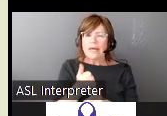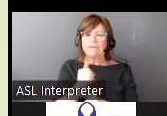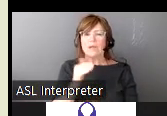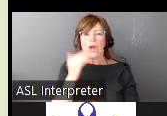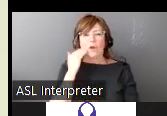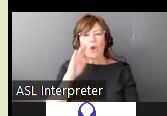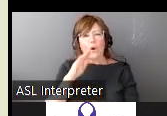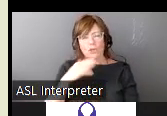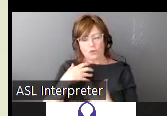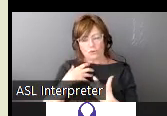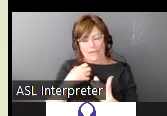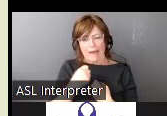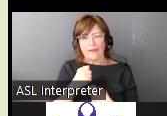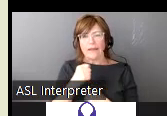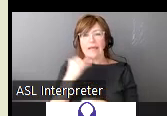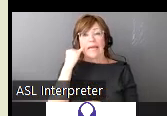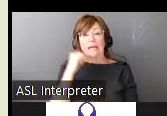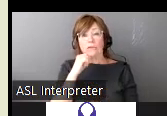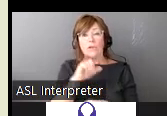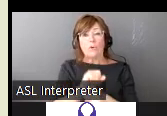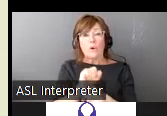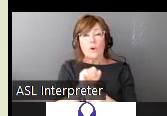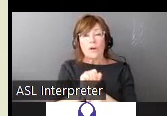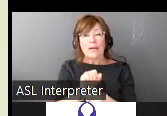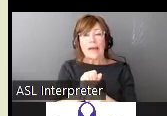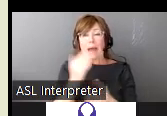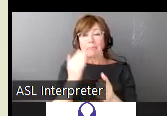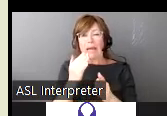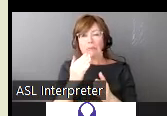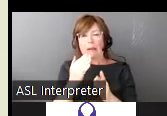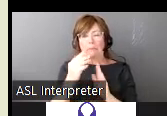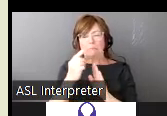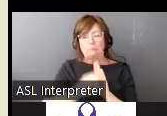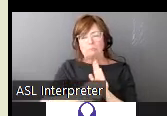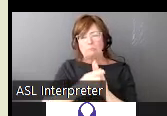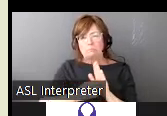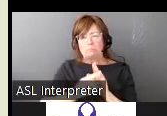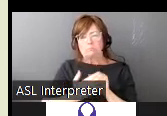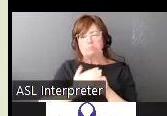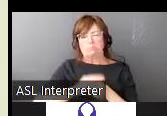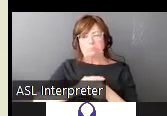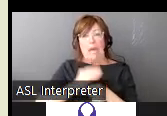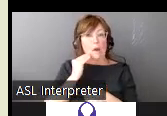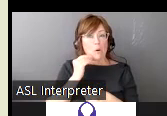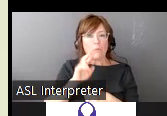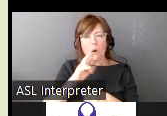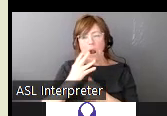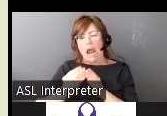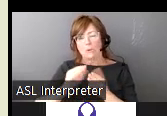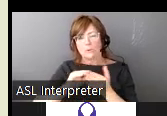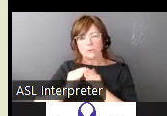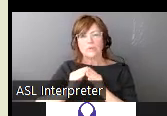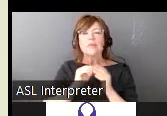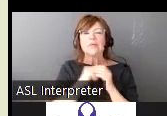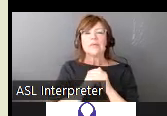well-being. If you don't work, however, you may be discriminated against at home or in the community. So in